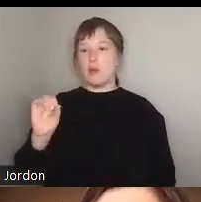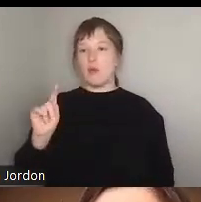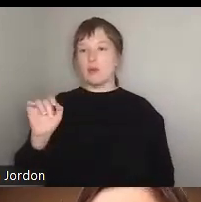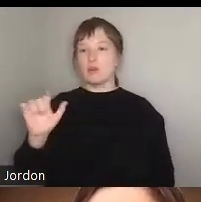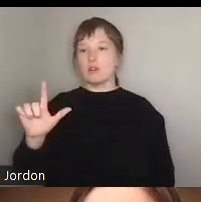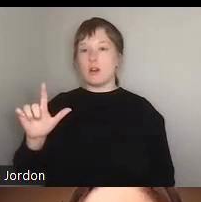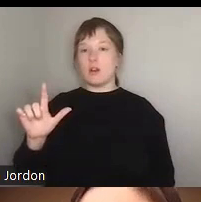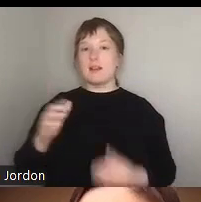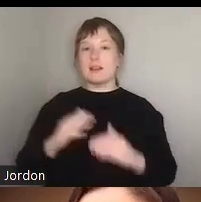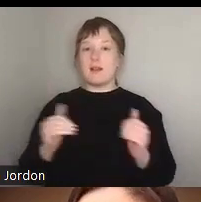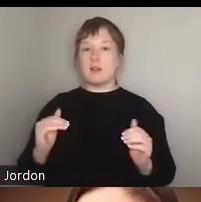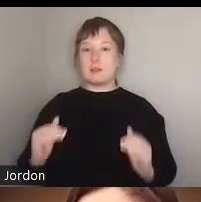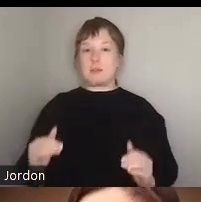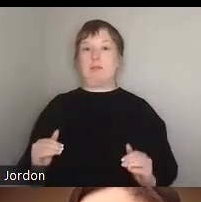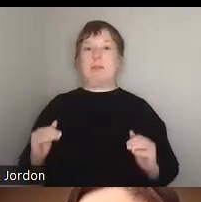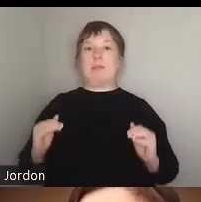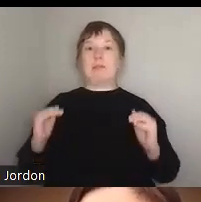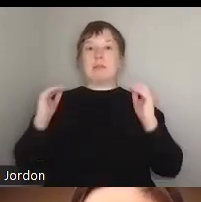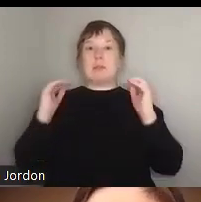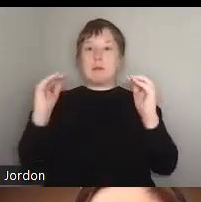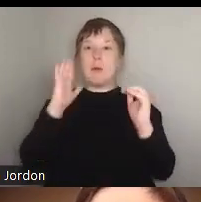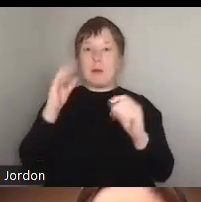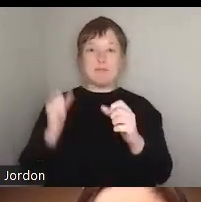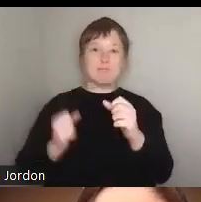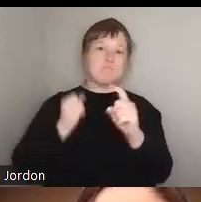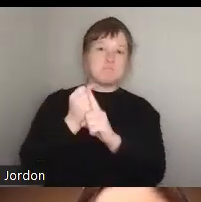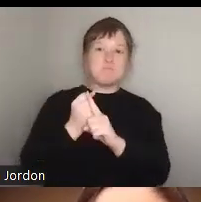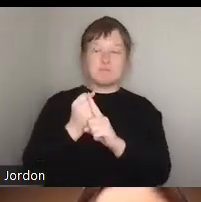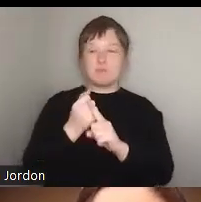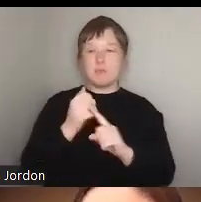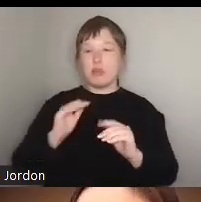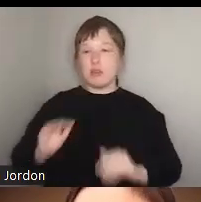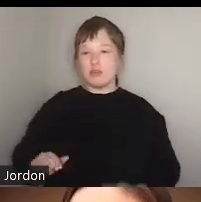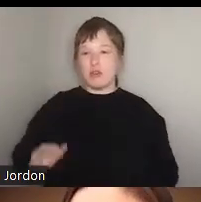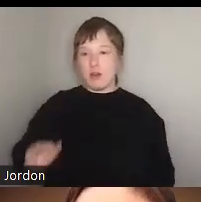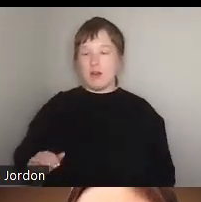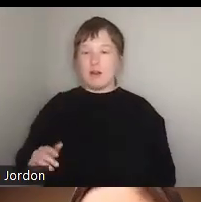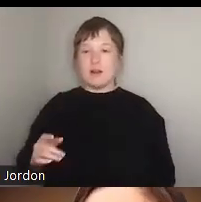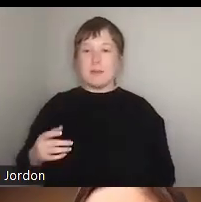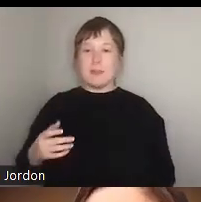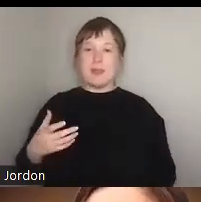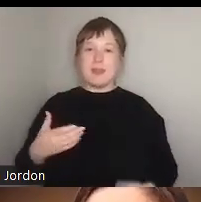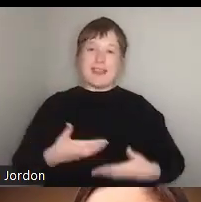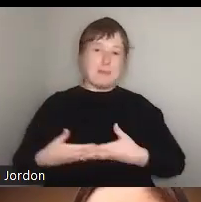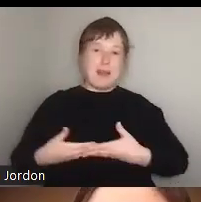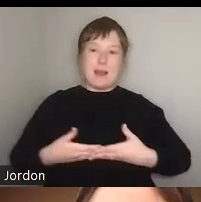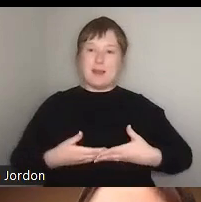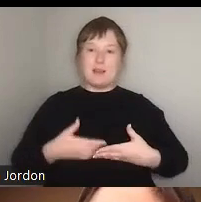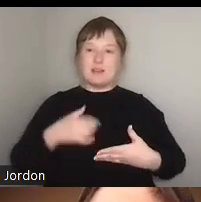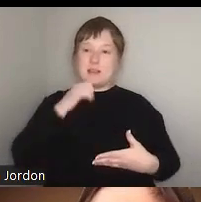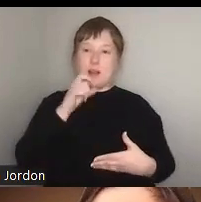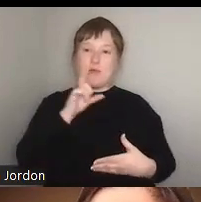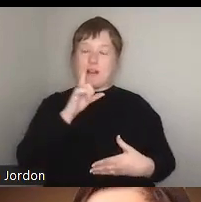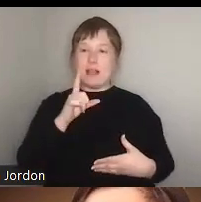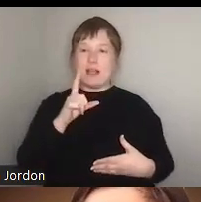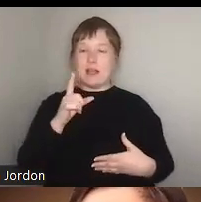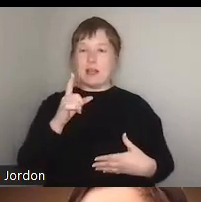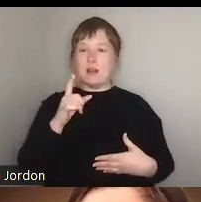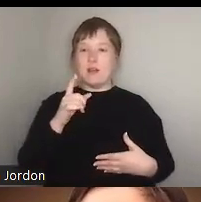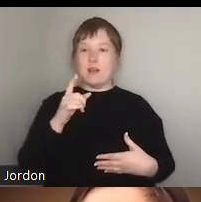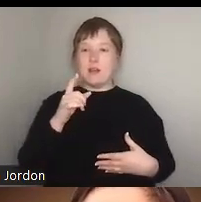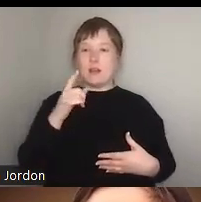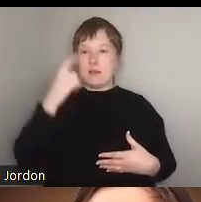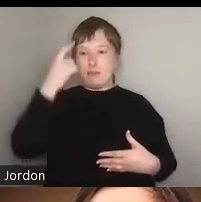is actually affecting, the child. And a baby's brain is not, really equipped to deal with those high levels